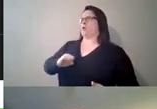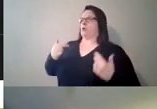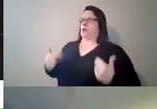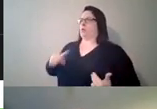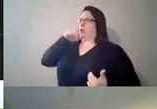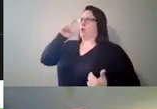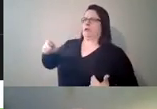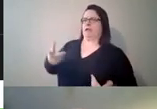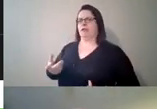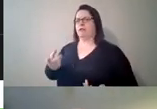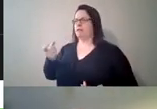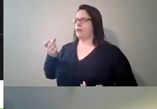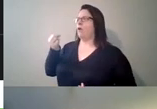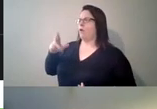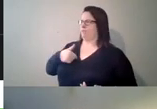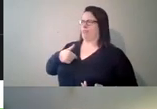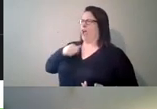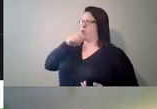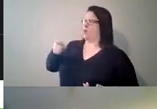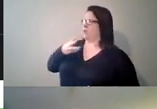I don't need to drink water.